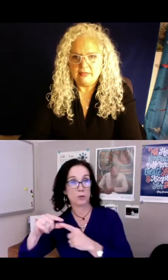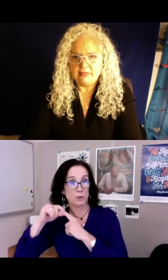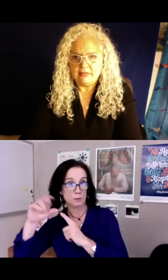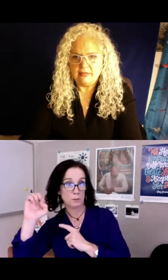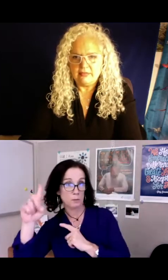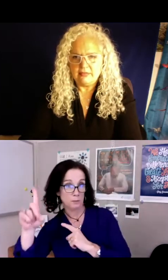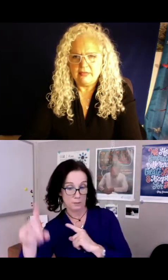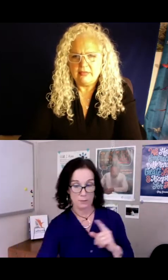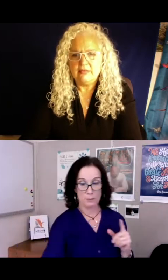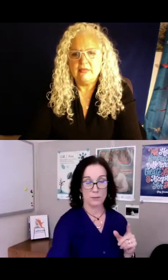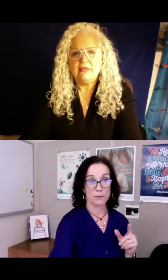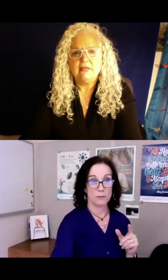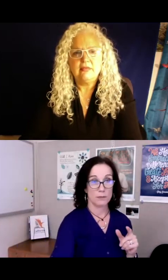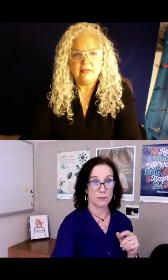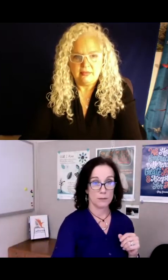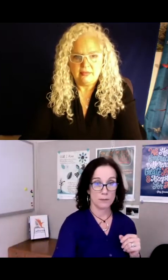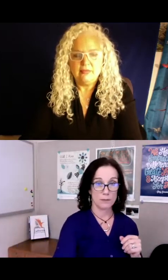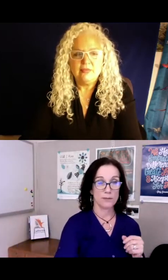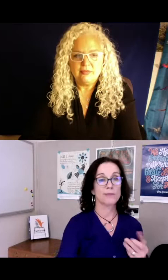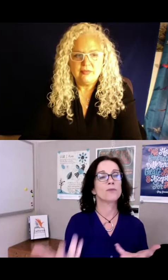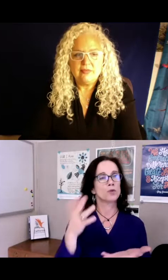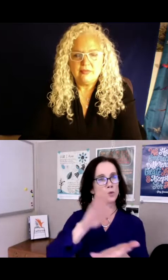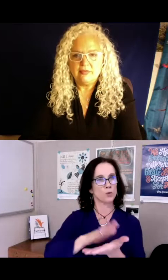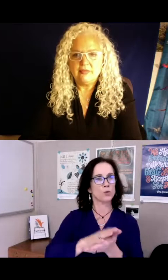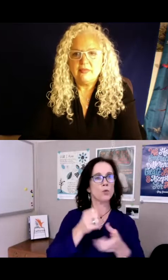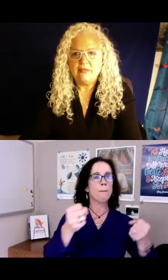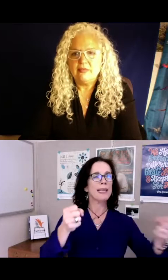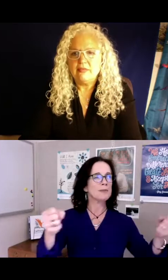and what is deaf education compared to special education.